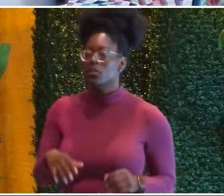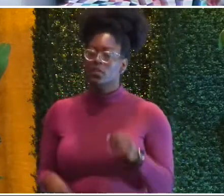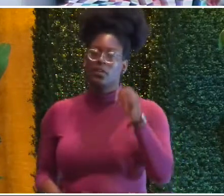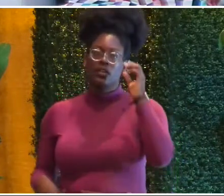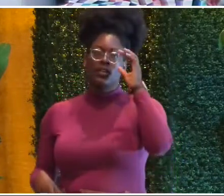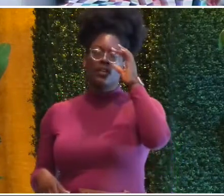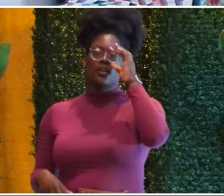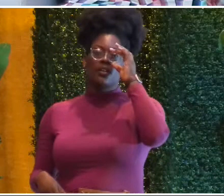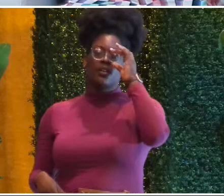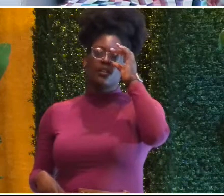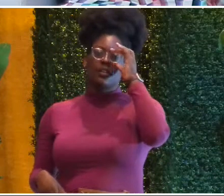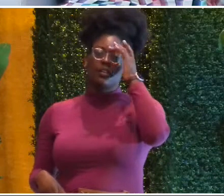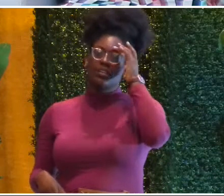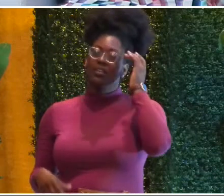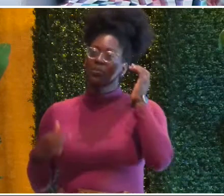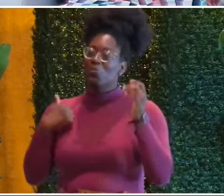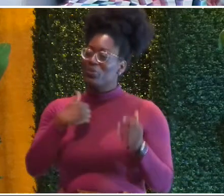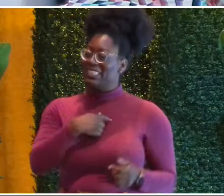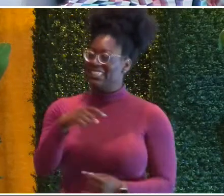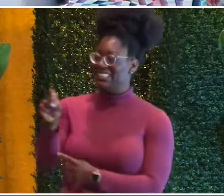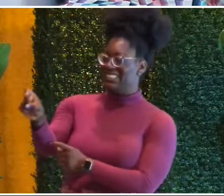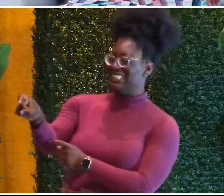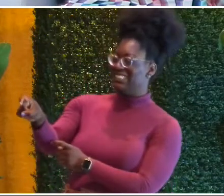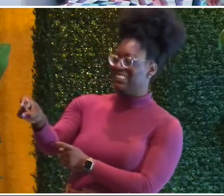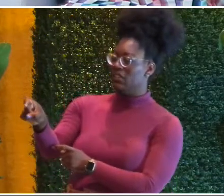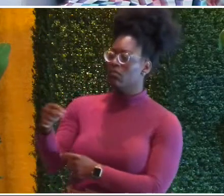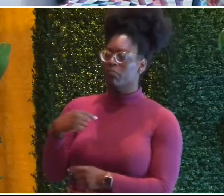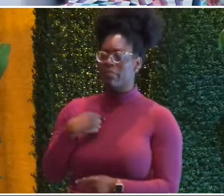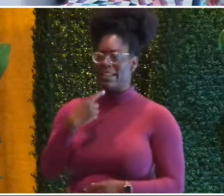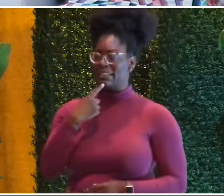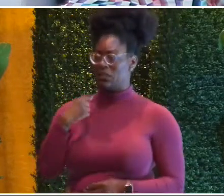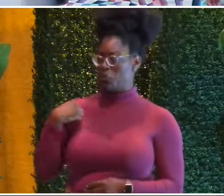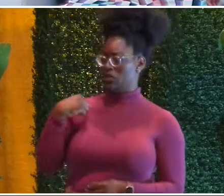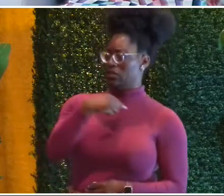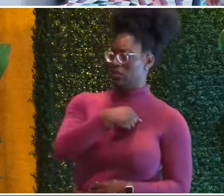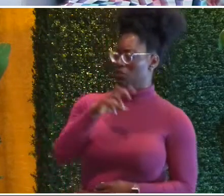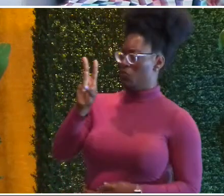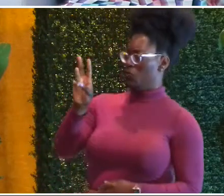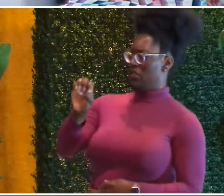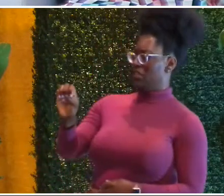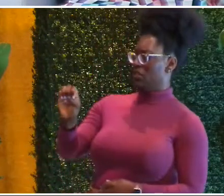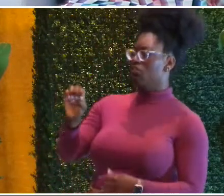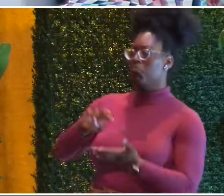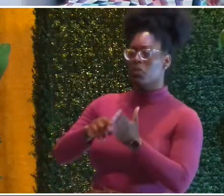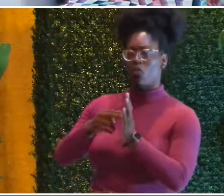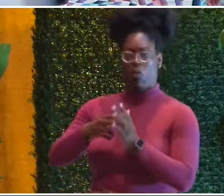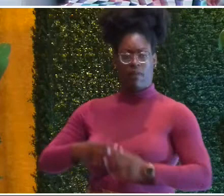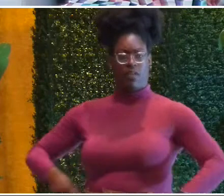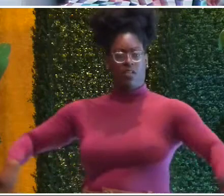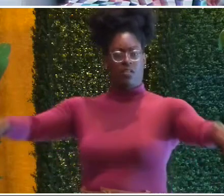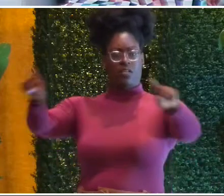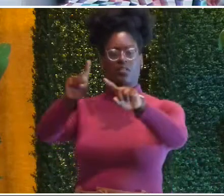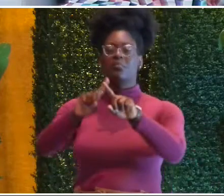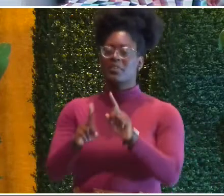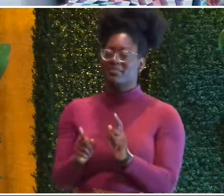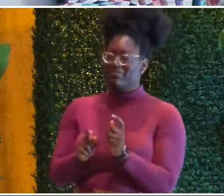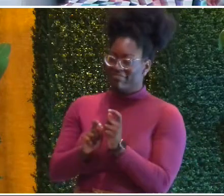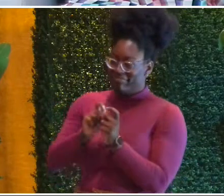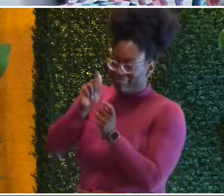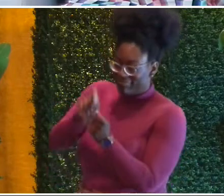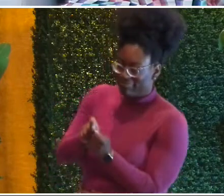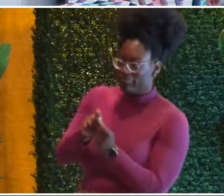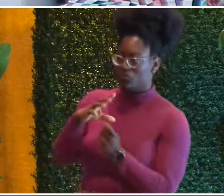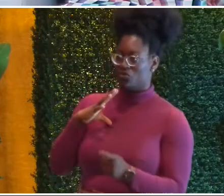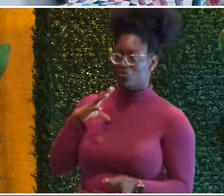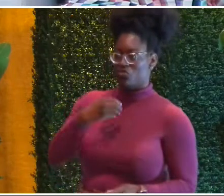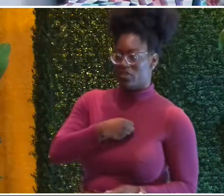we need, and when I say we, I guess I think all of us, but I'm speaking as a Black trans woman, I need Black